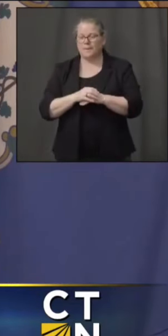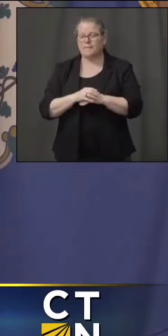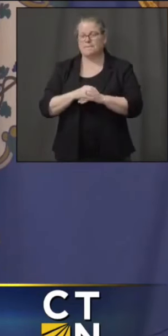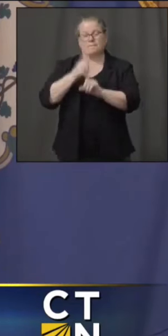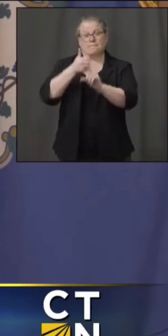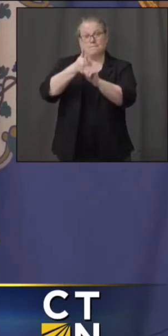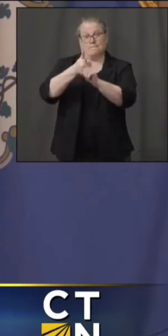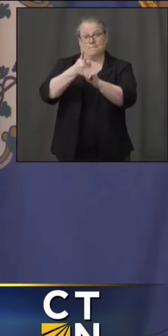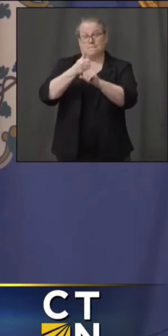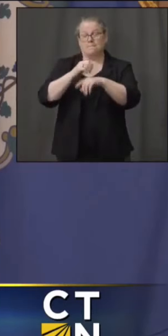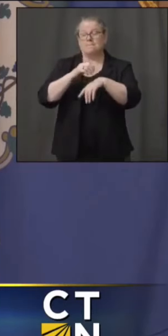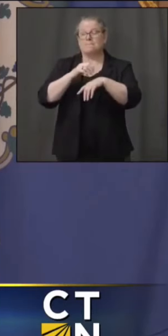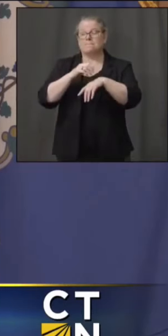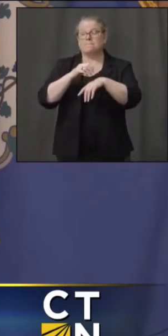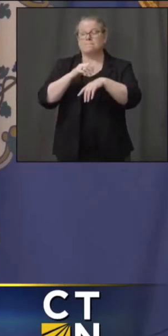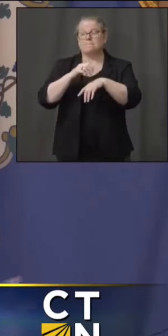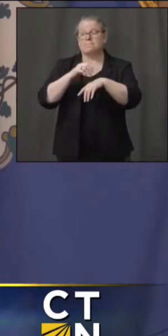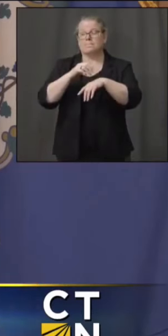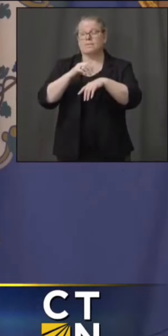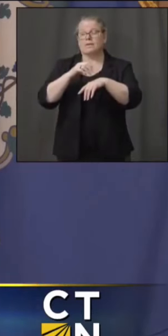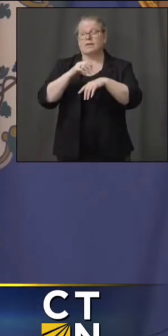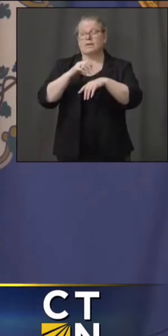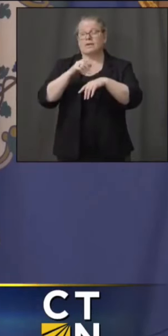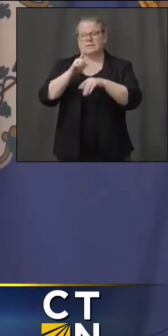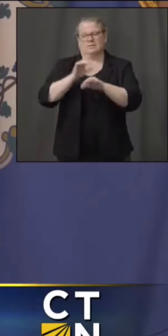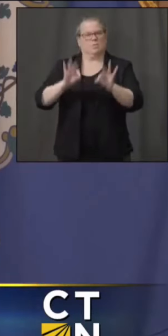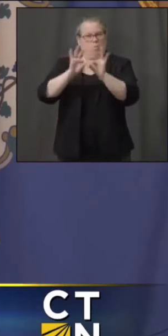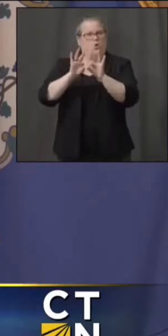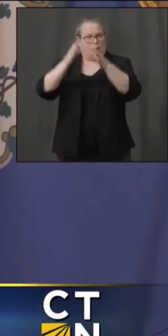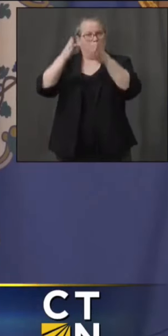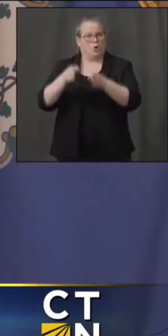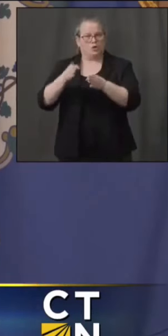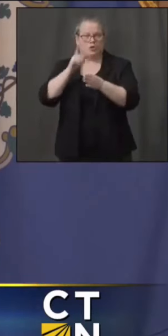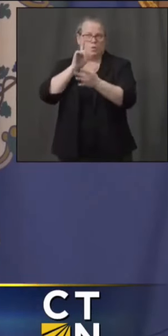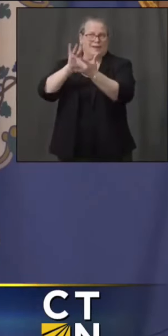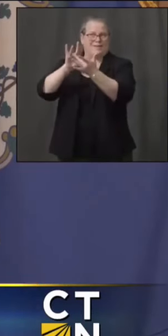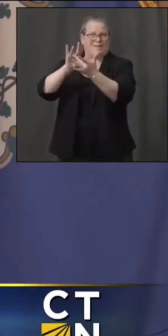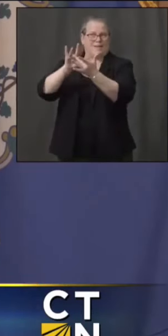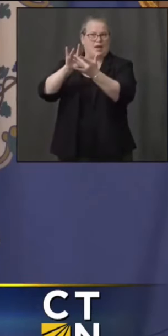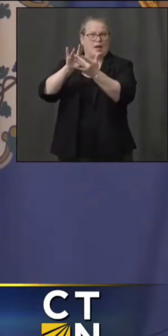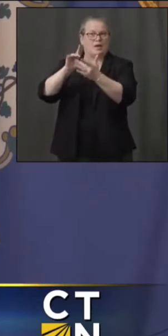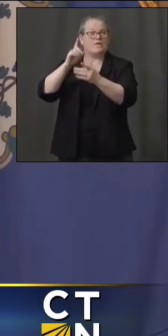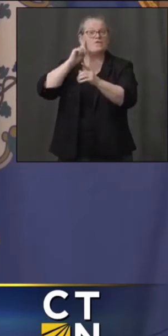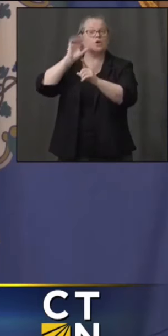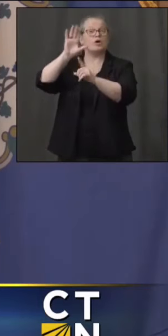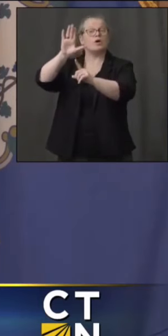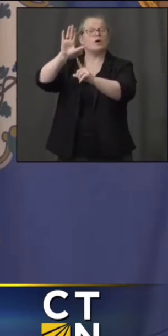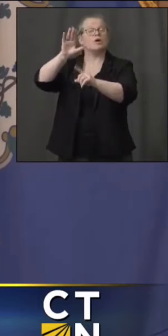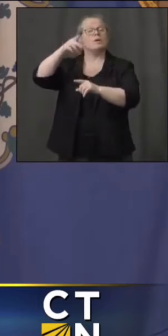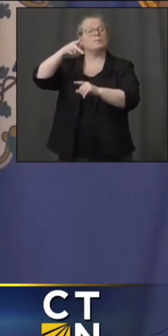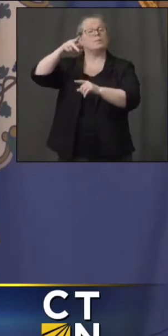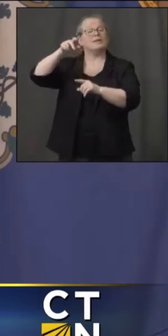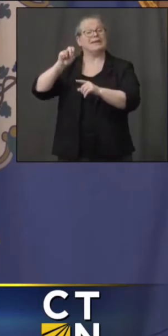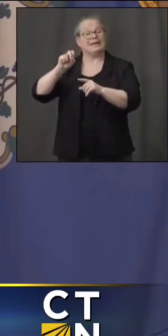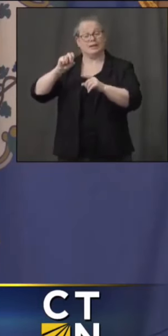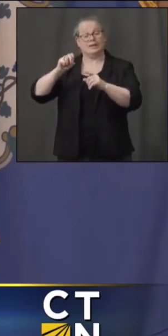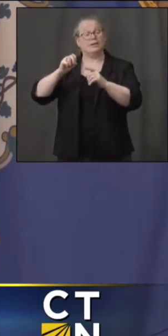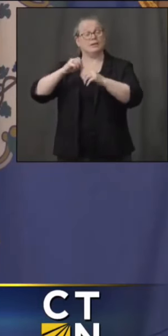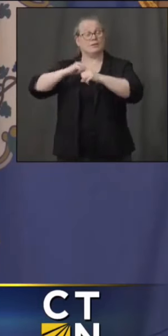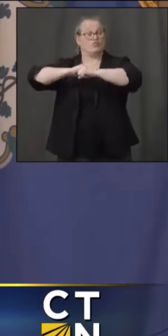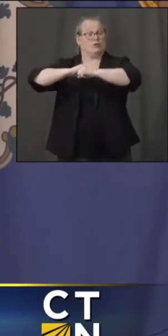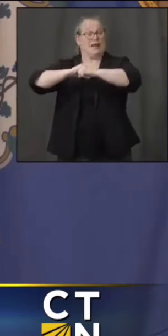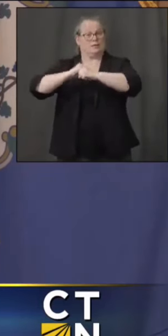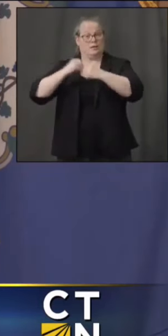been working with as we try and get PPE out of China over here to Connecticut. And obviously there's some